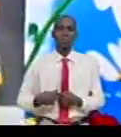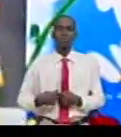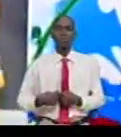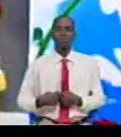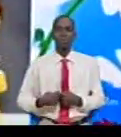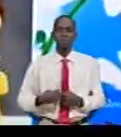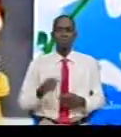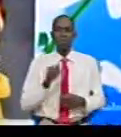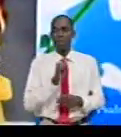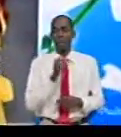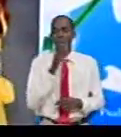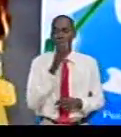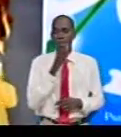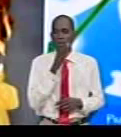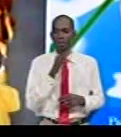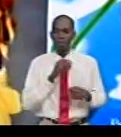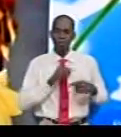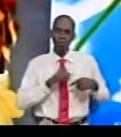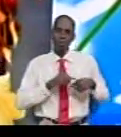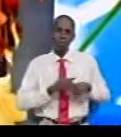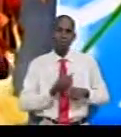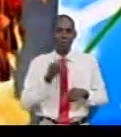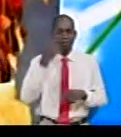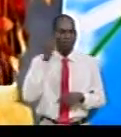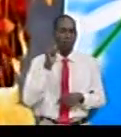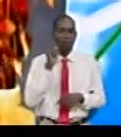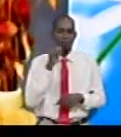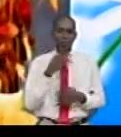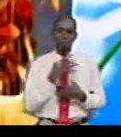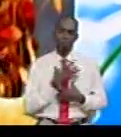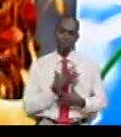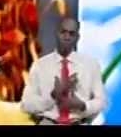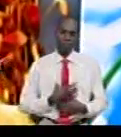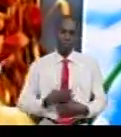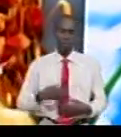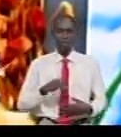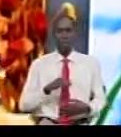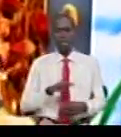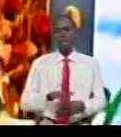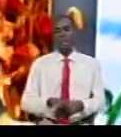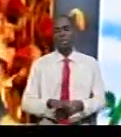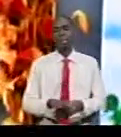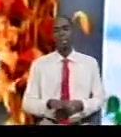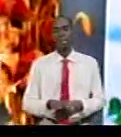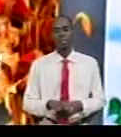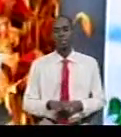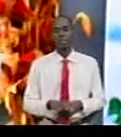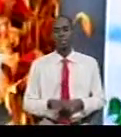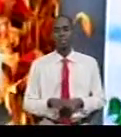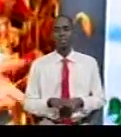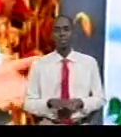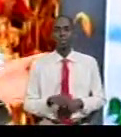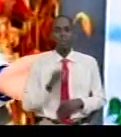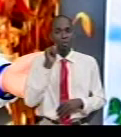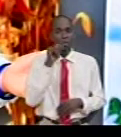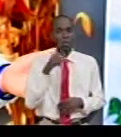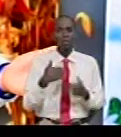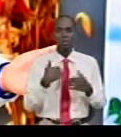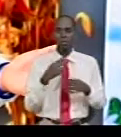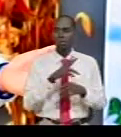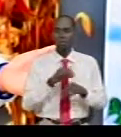heart. Her mother grieves for a starving child. She has